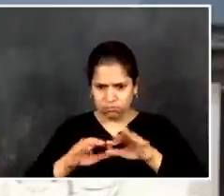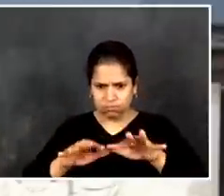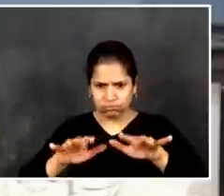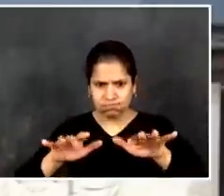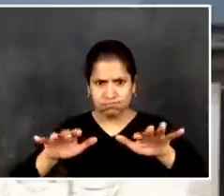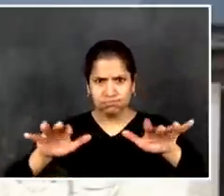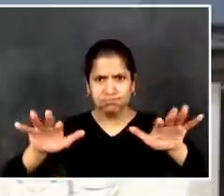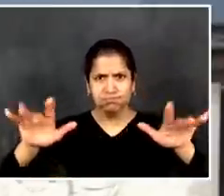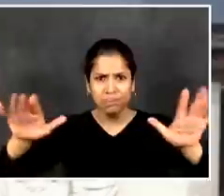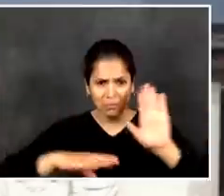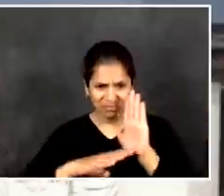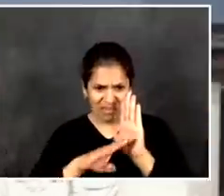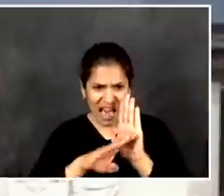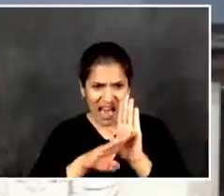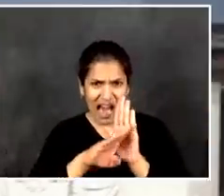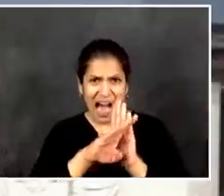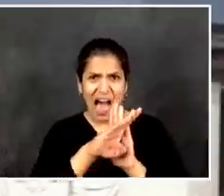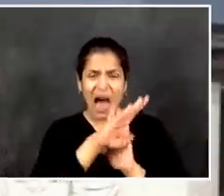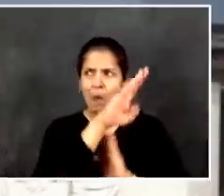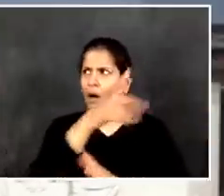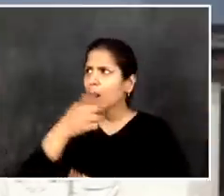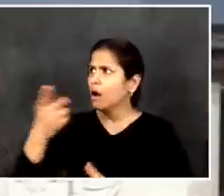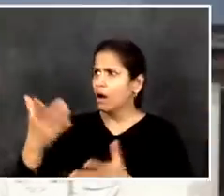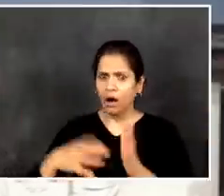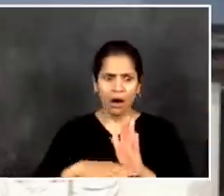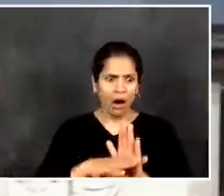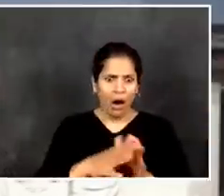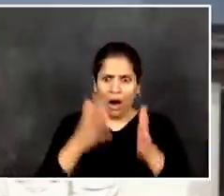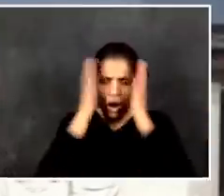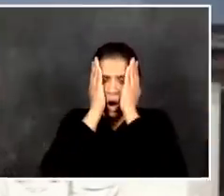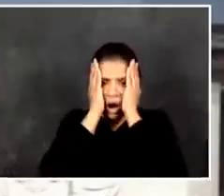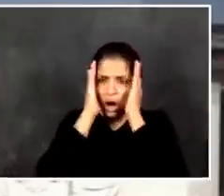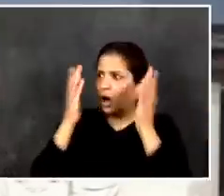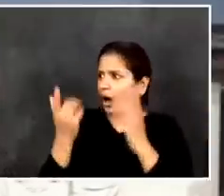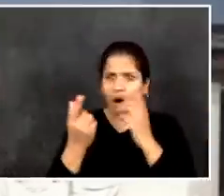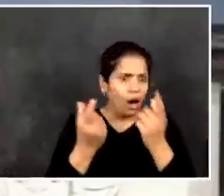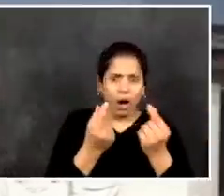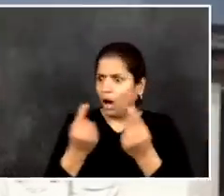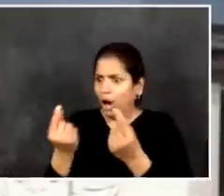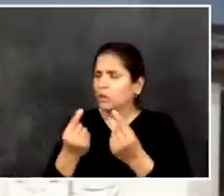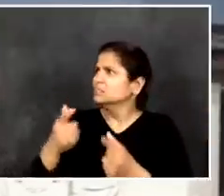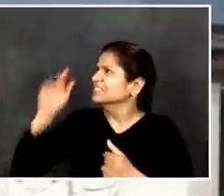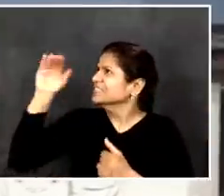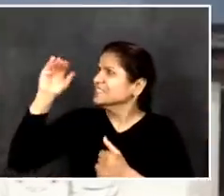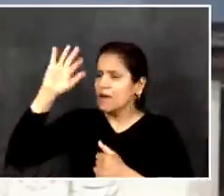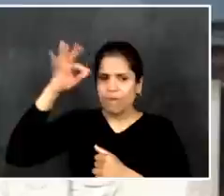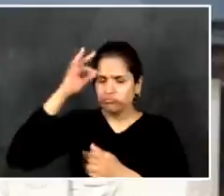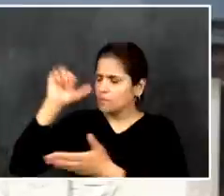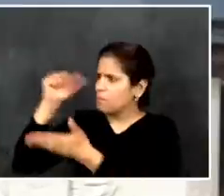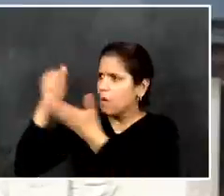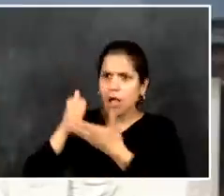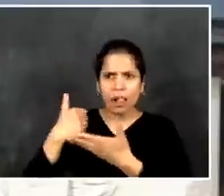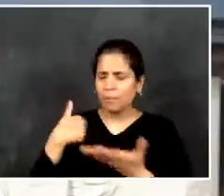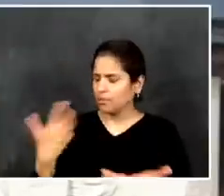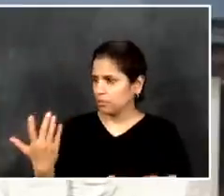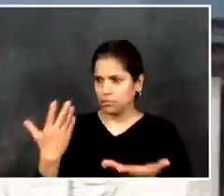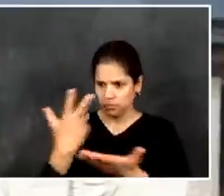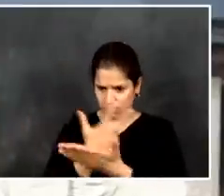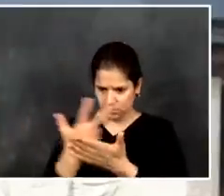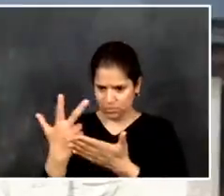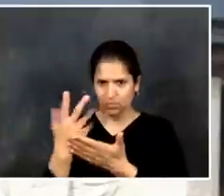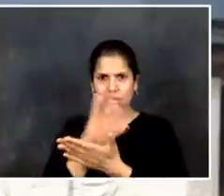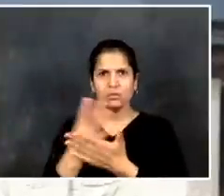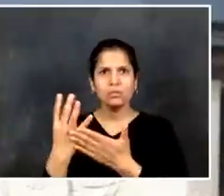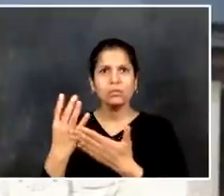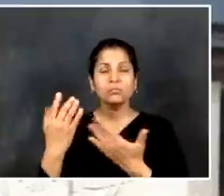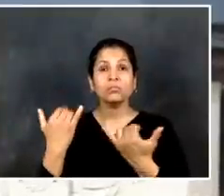been a ready supply chain and or a federal effort to either use existing stockpiles or move ventilators around the country, which is something